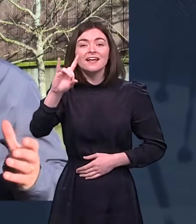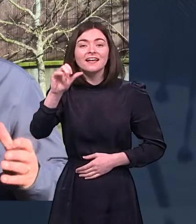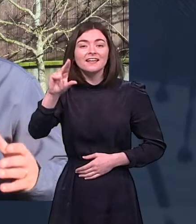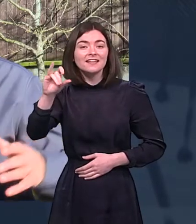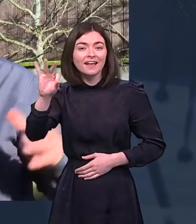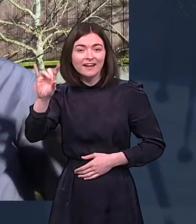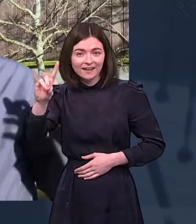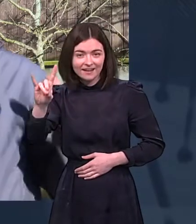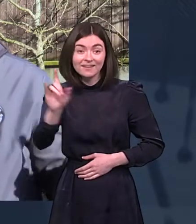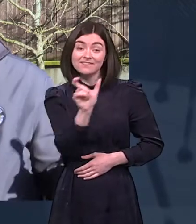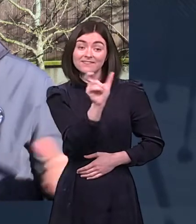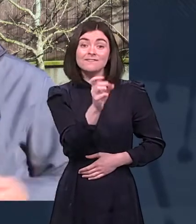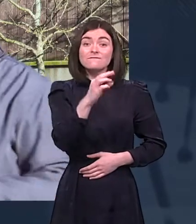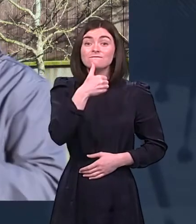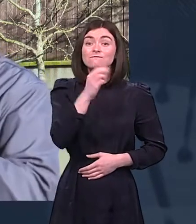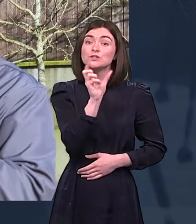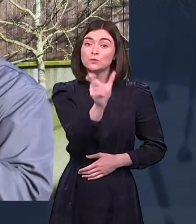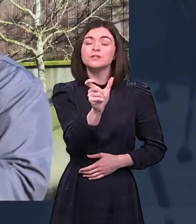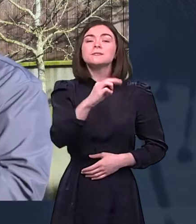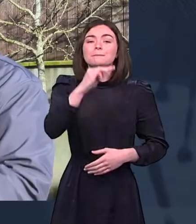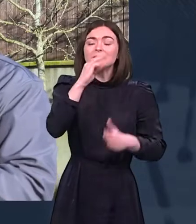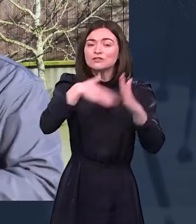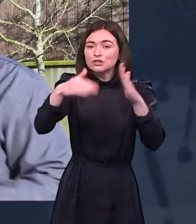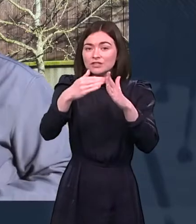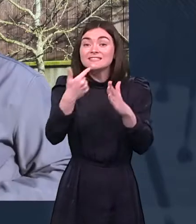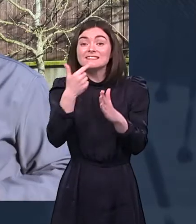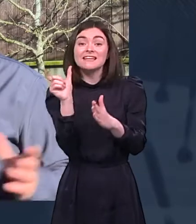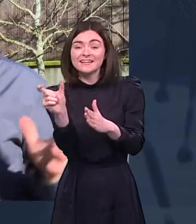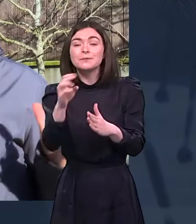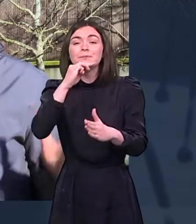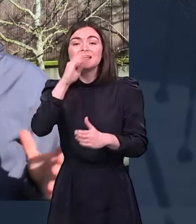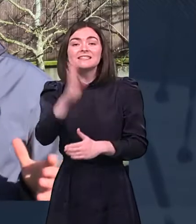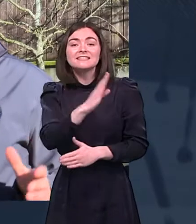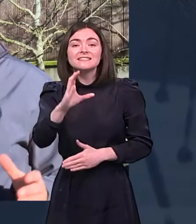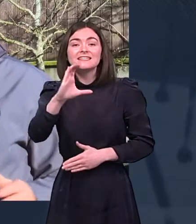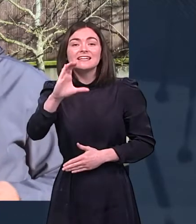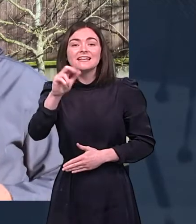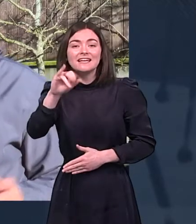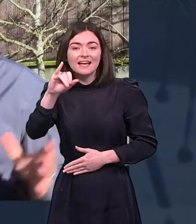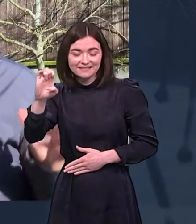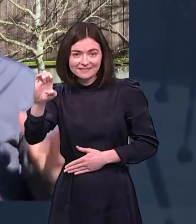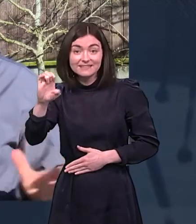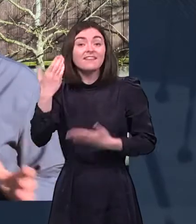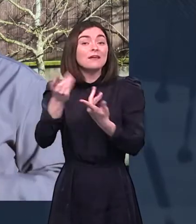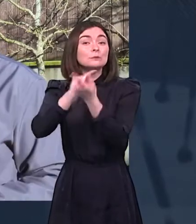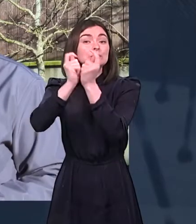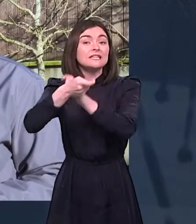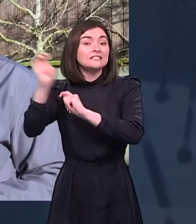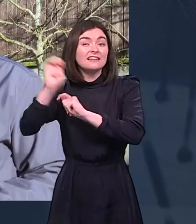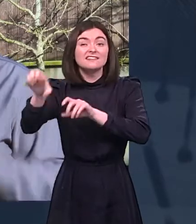Kil is the Irish for church and Ceannig for Canis. And it was only when we were anglicised we became known as